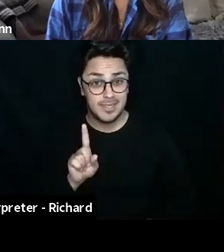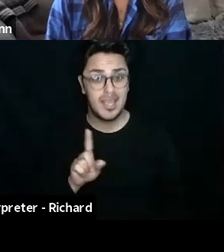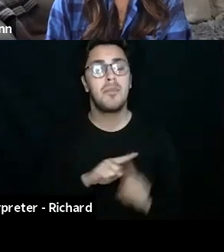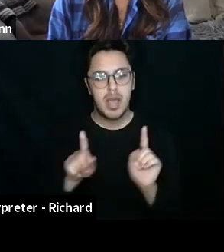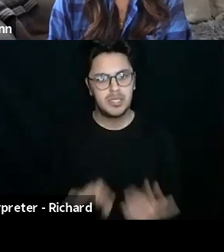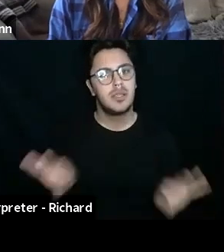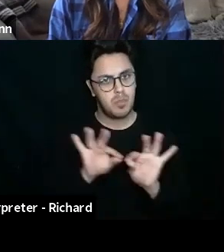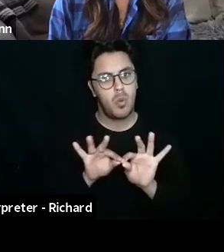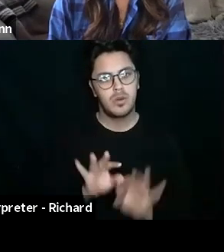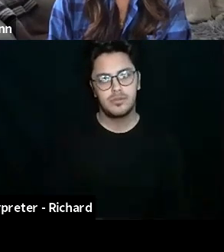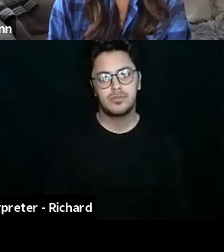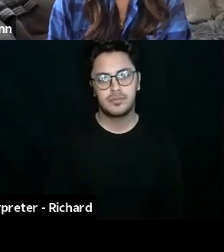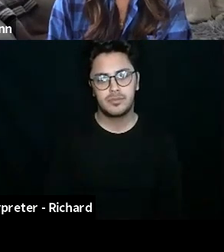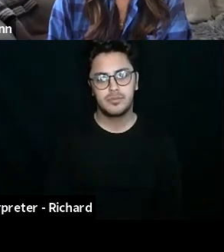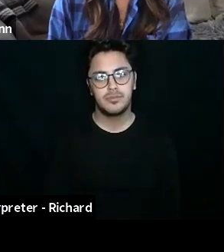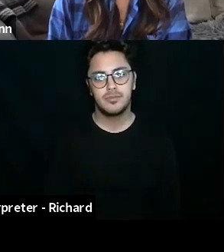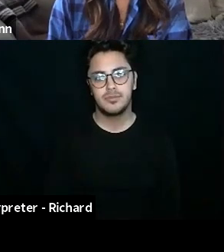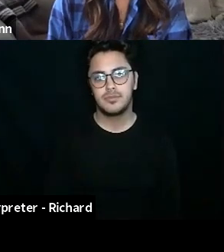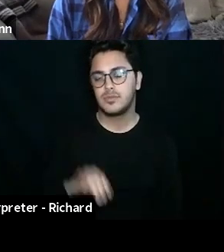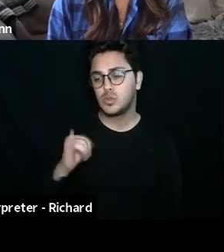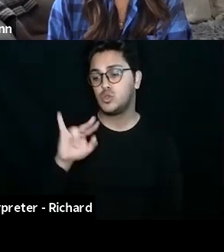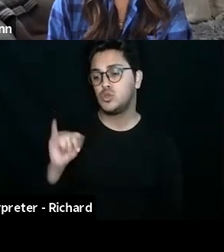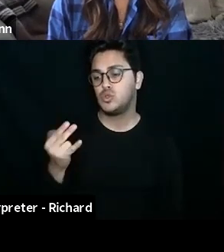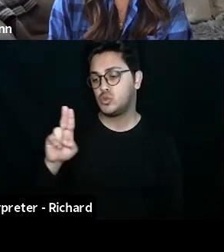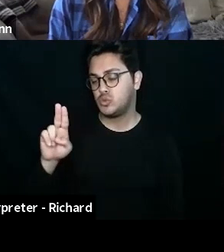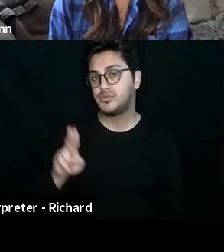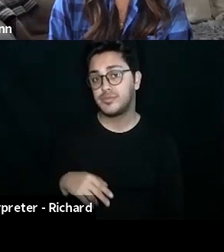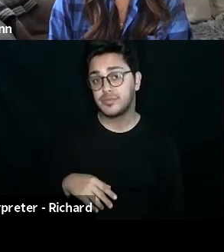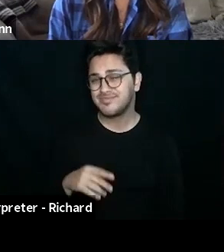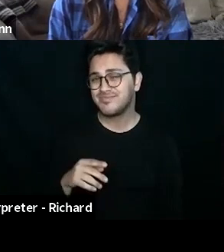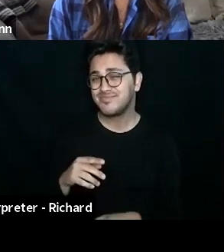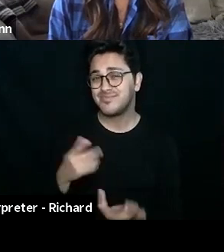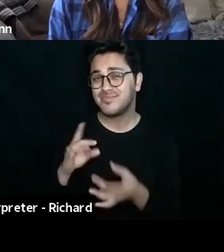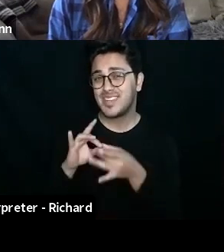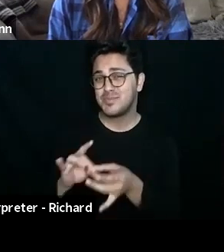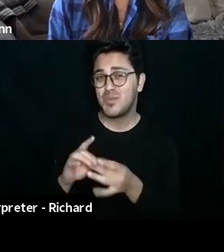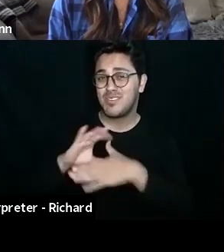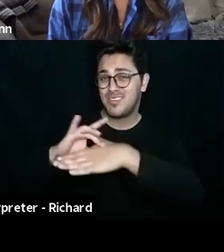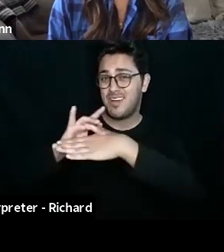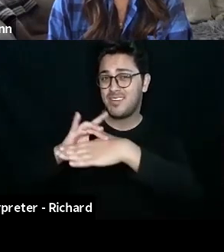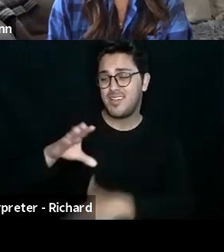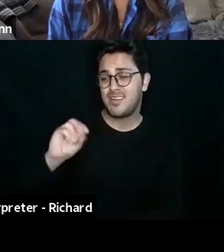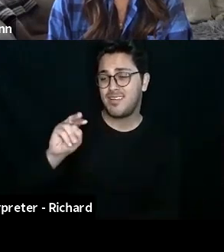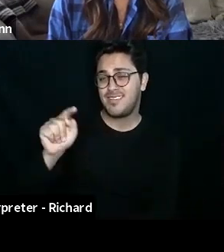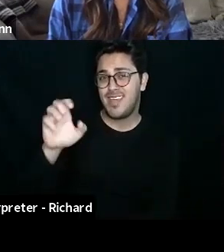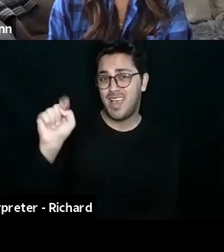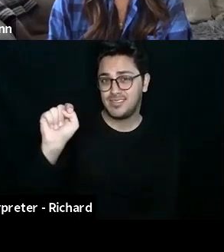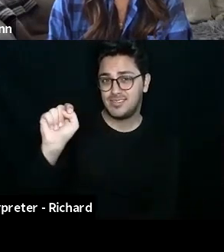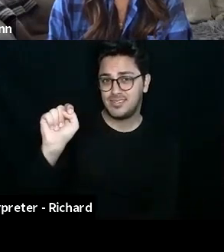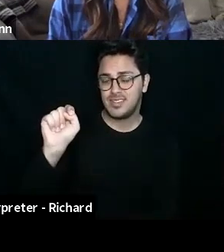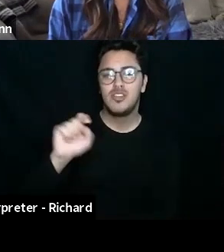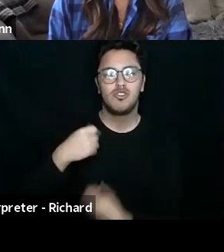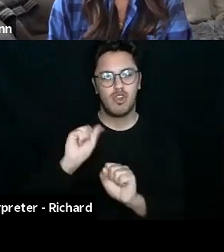to do. I would say that it's really about context and trying to put into